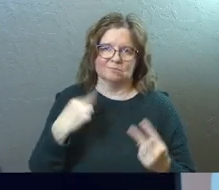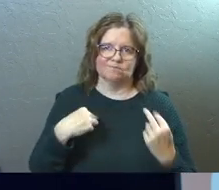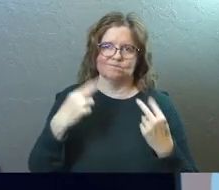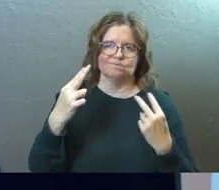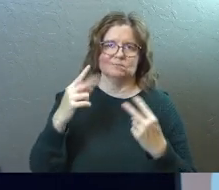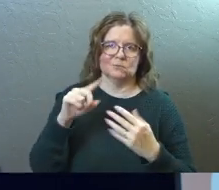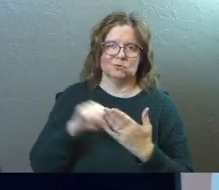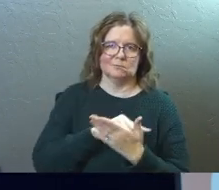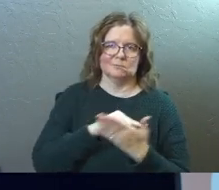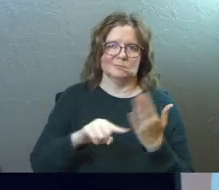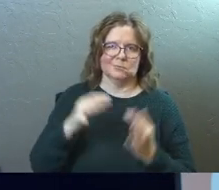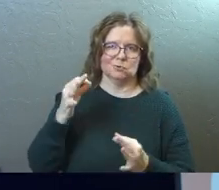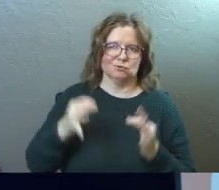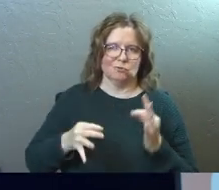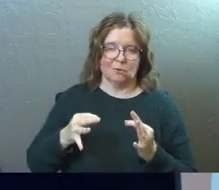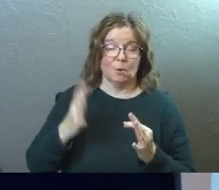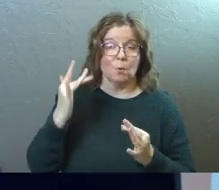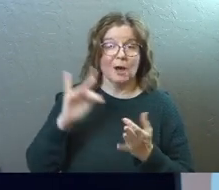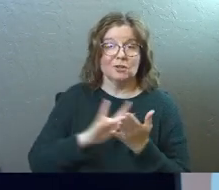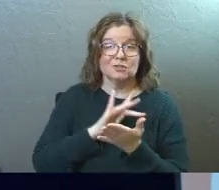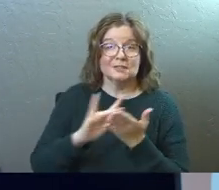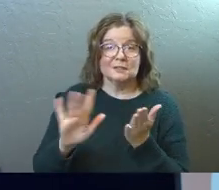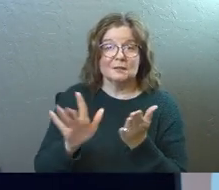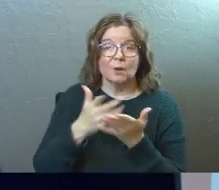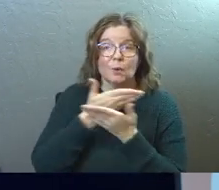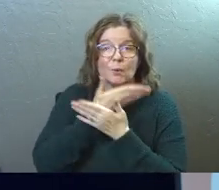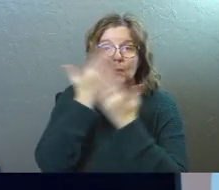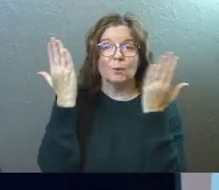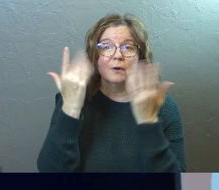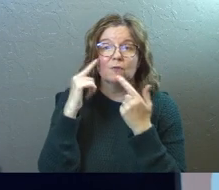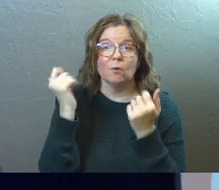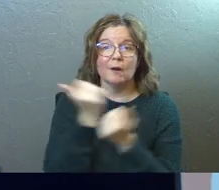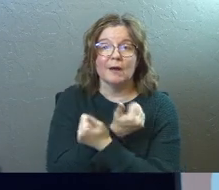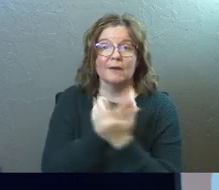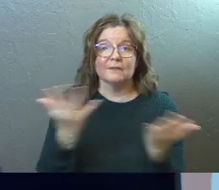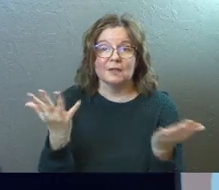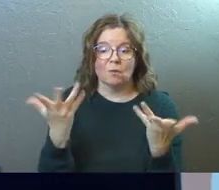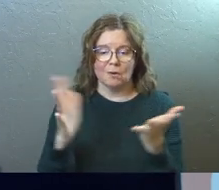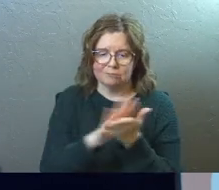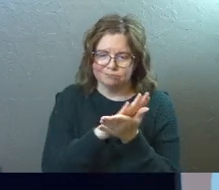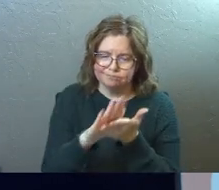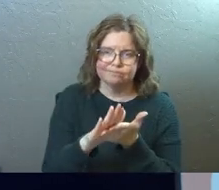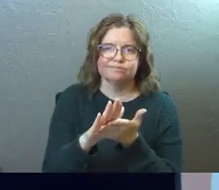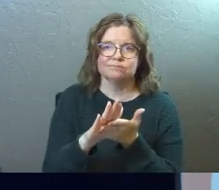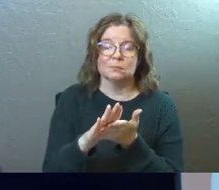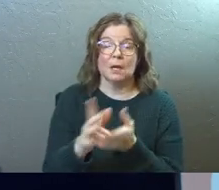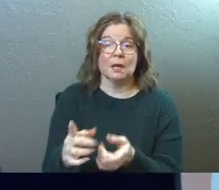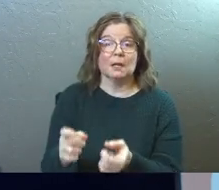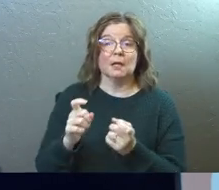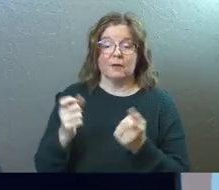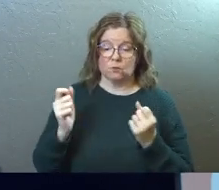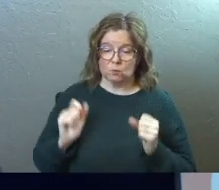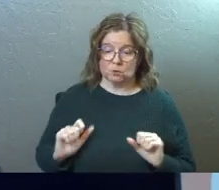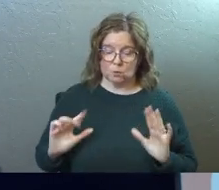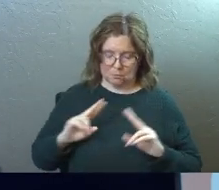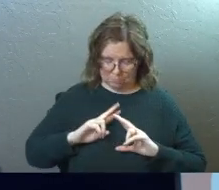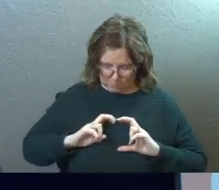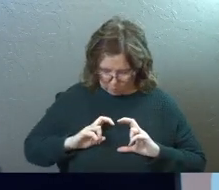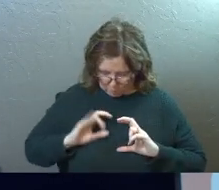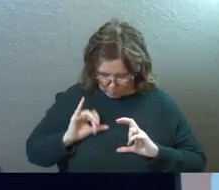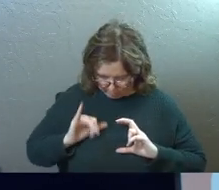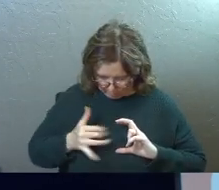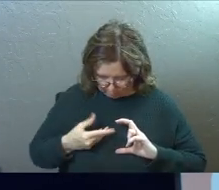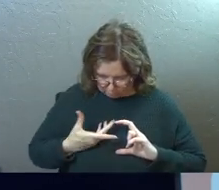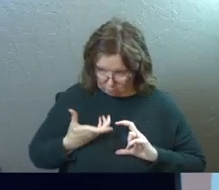condemned because Jesus has paid for it all on the cross for us. And what that gives us as we surrender to him and receive